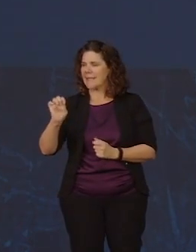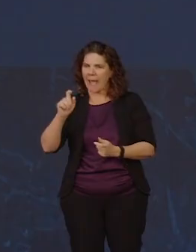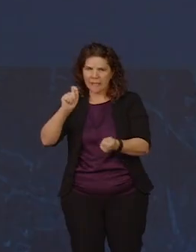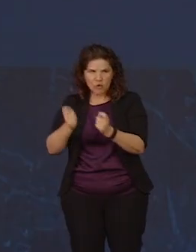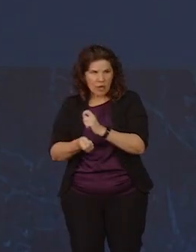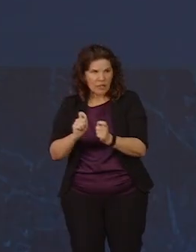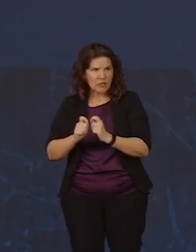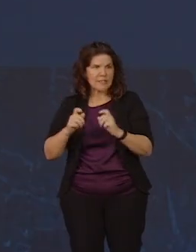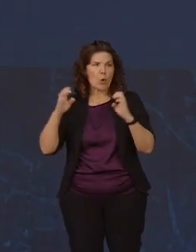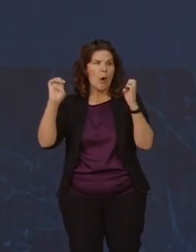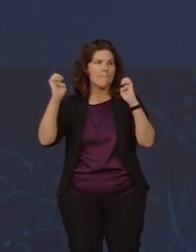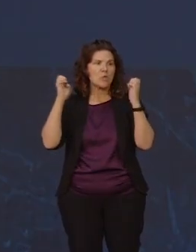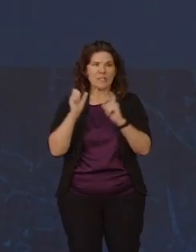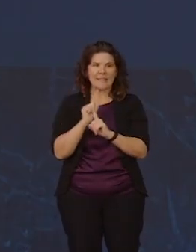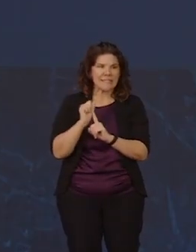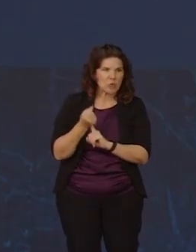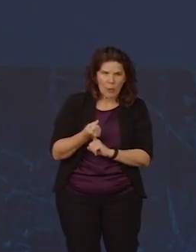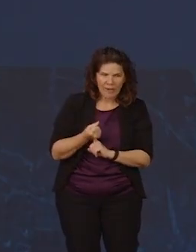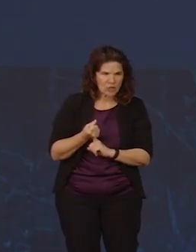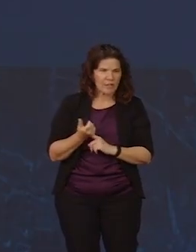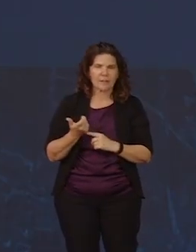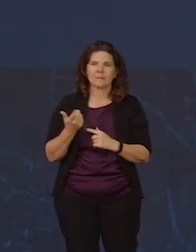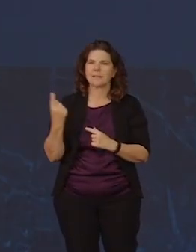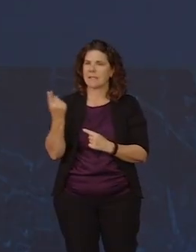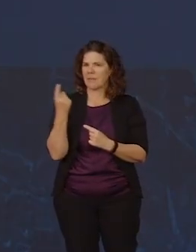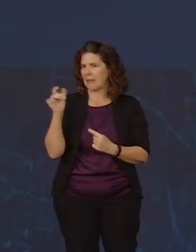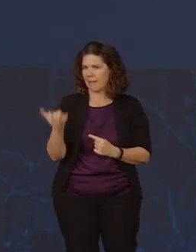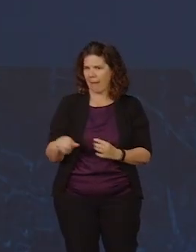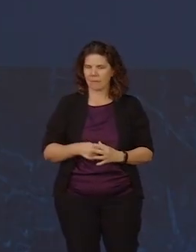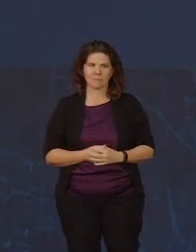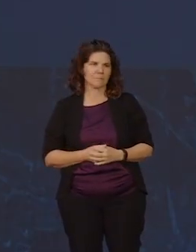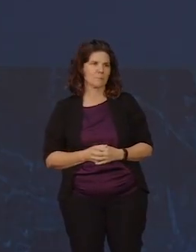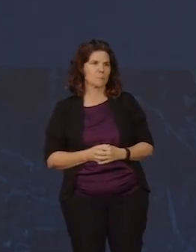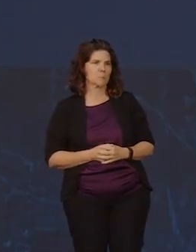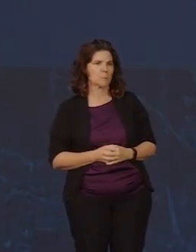if there's an emergency situation, something like that.